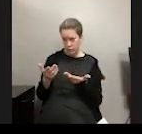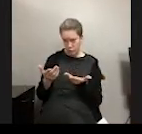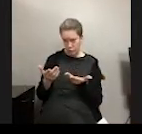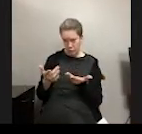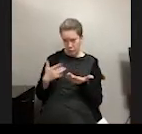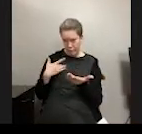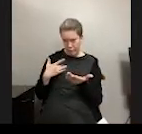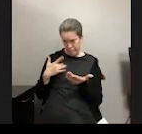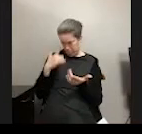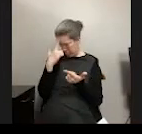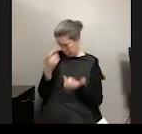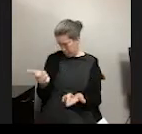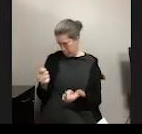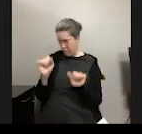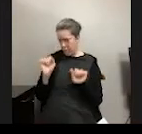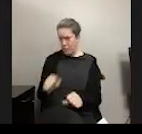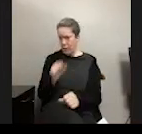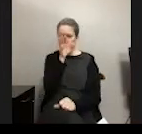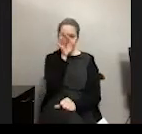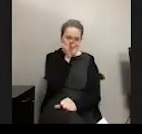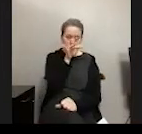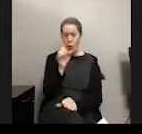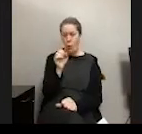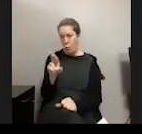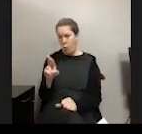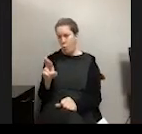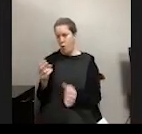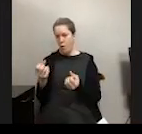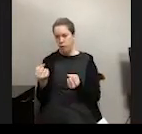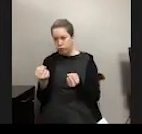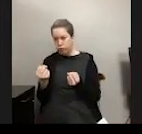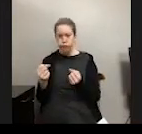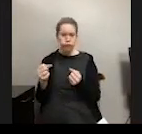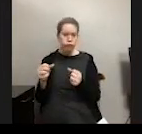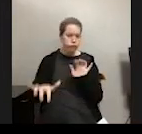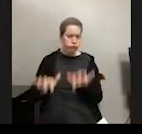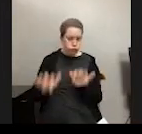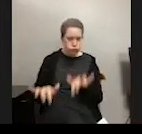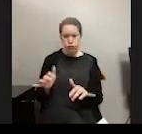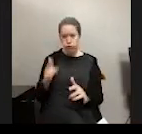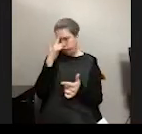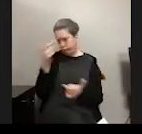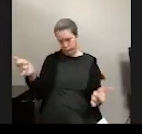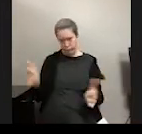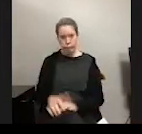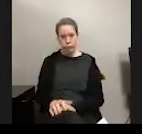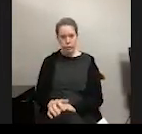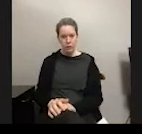feel free to use the chat function as well, whichever is most accessible for you.